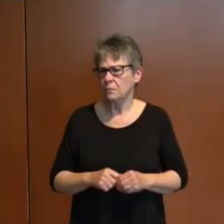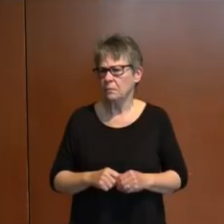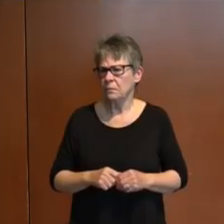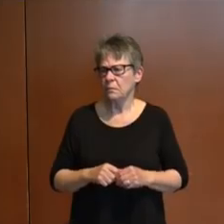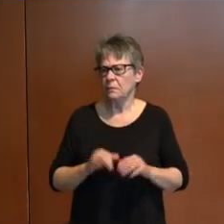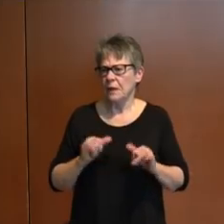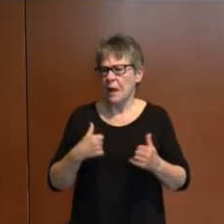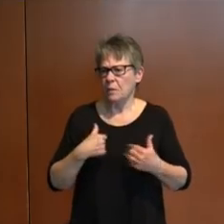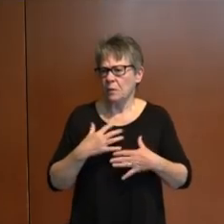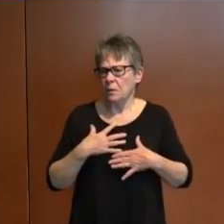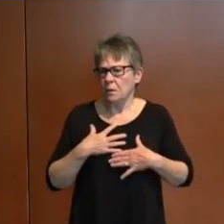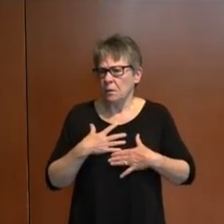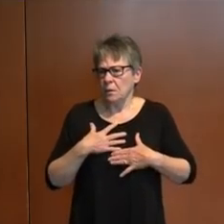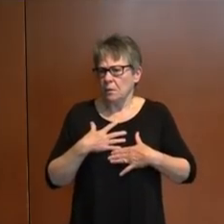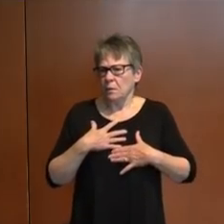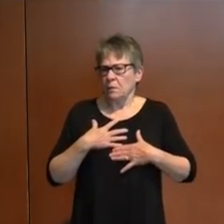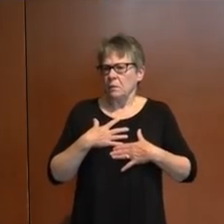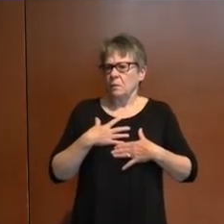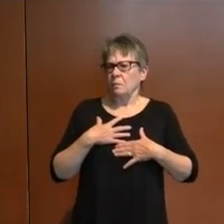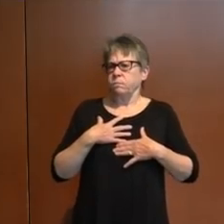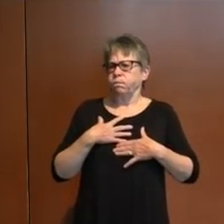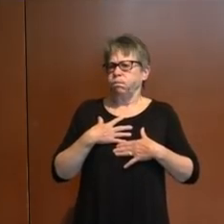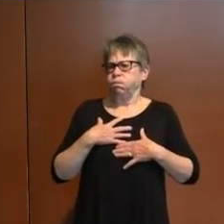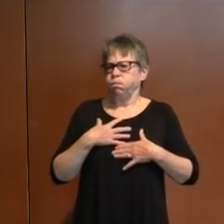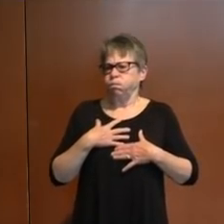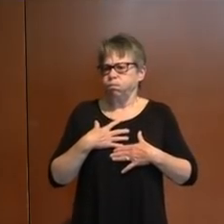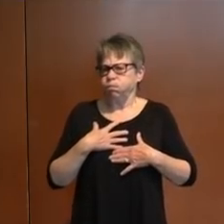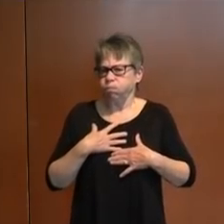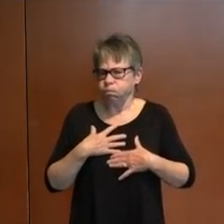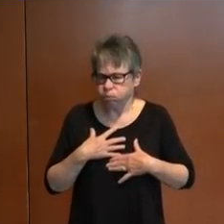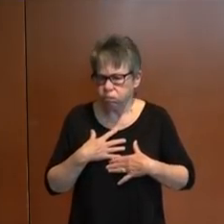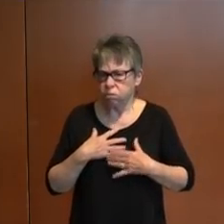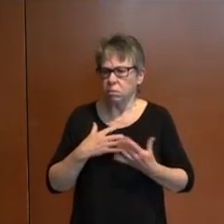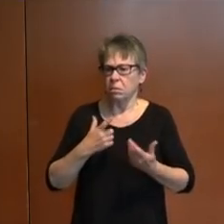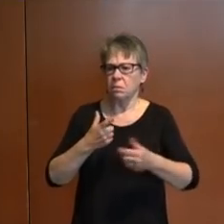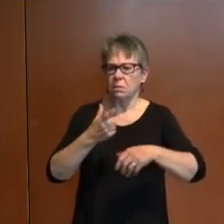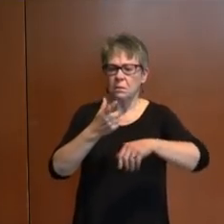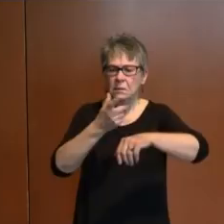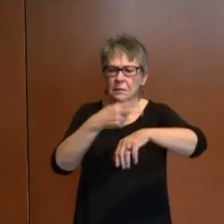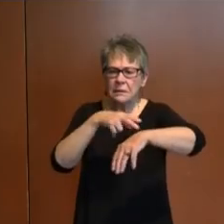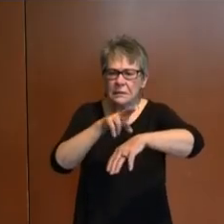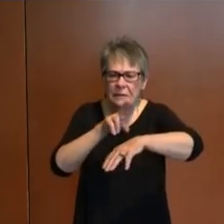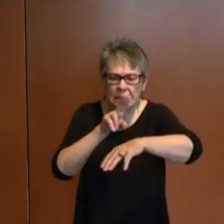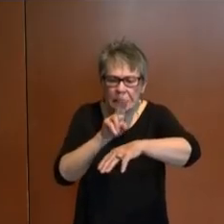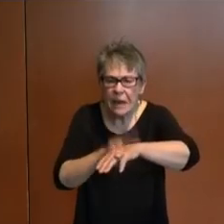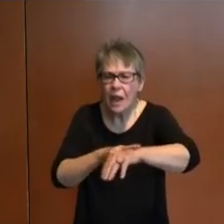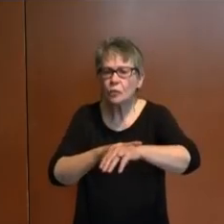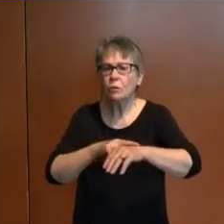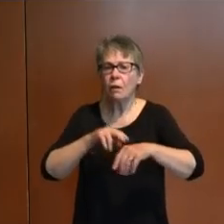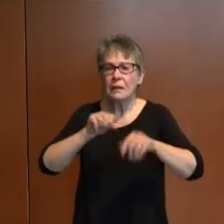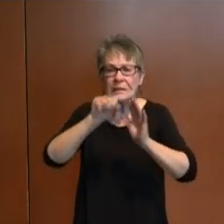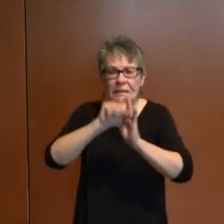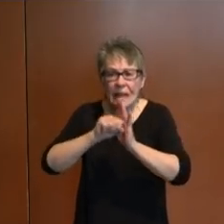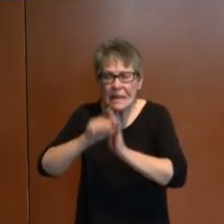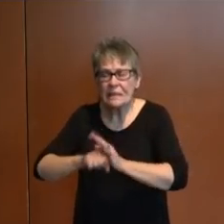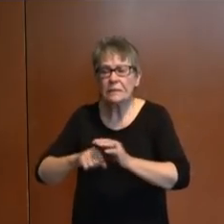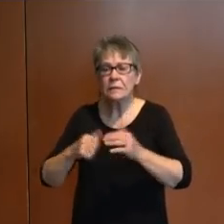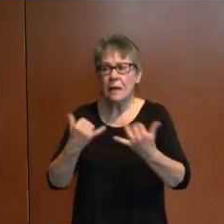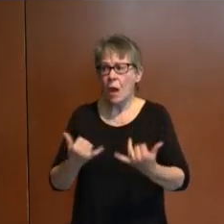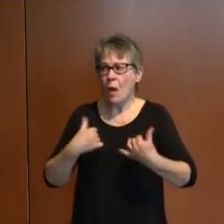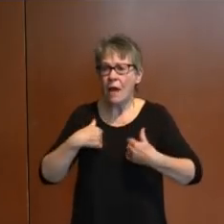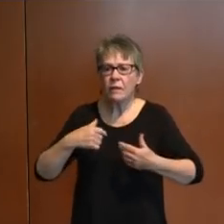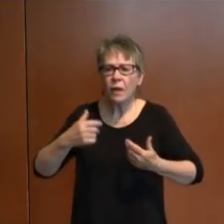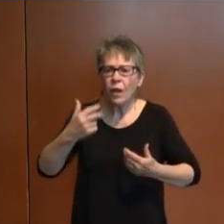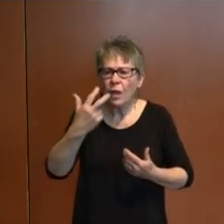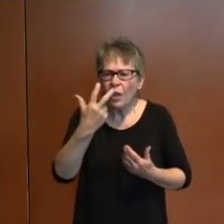release of the federal unemployment numbers. More than 3.3 million Americans filing for unemployment